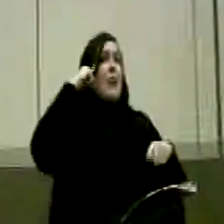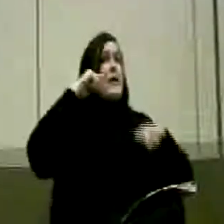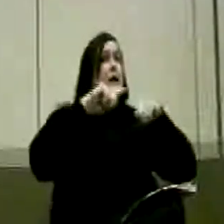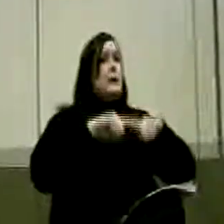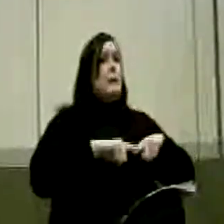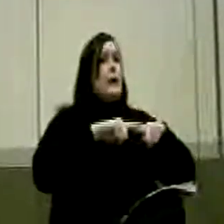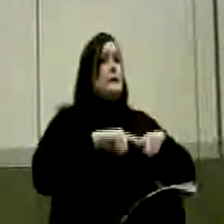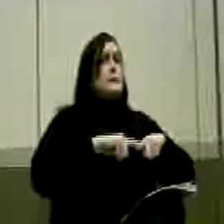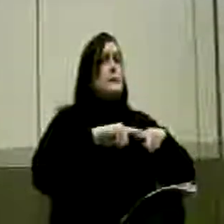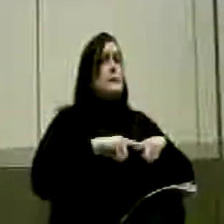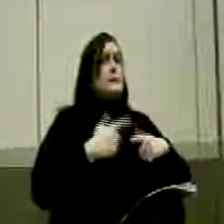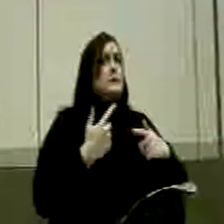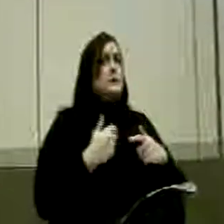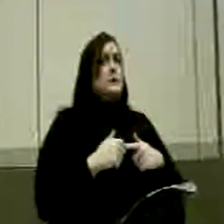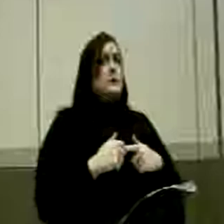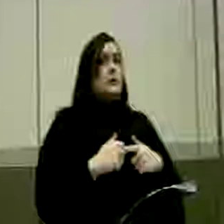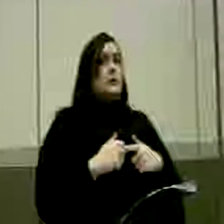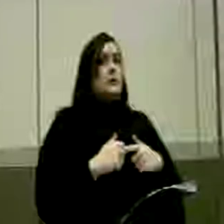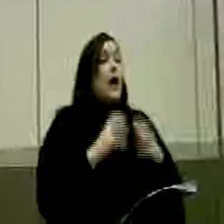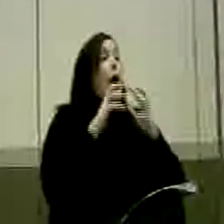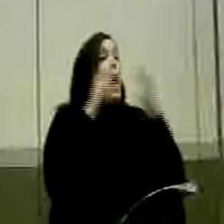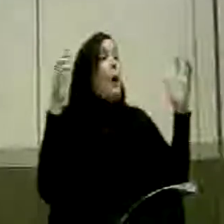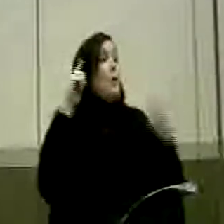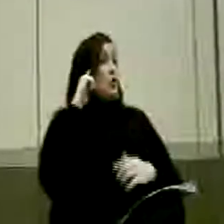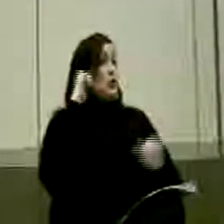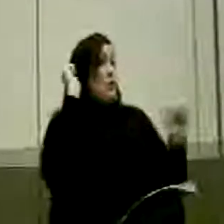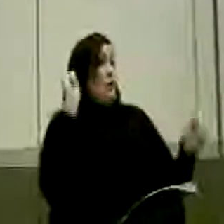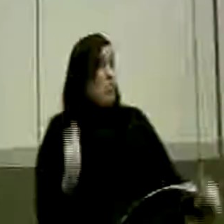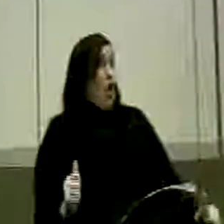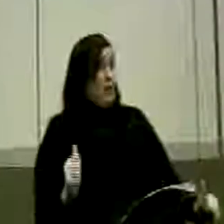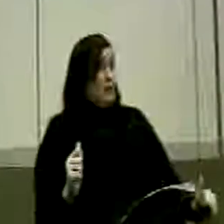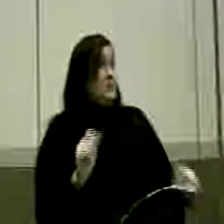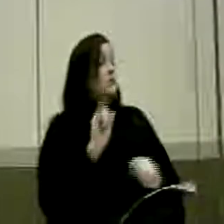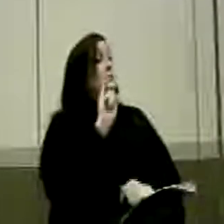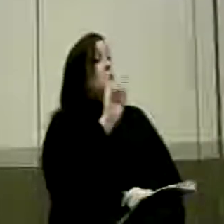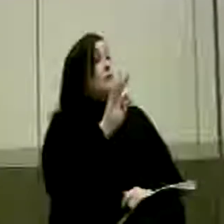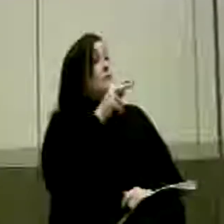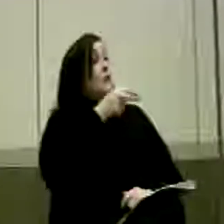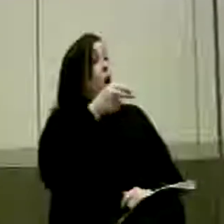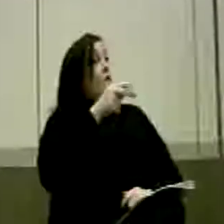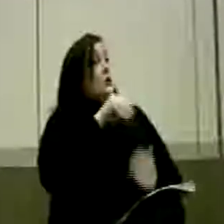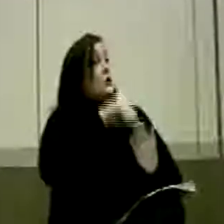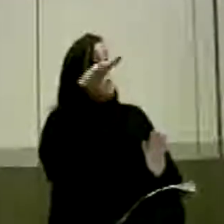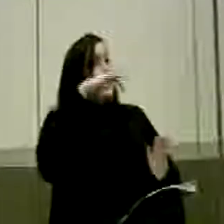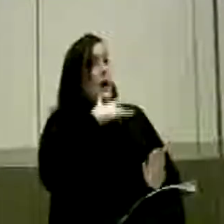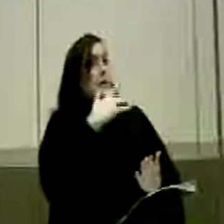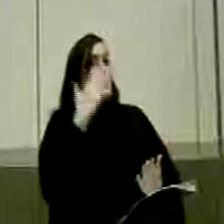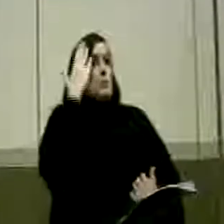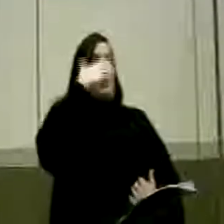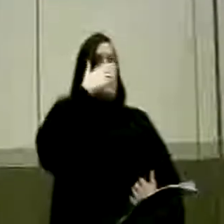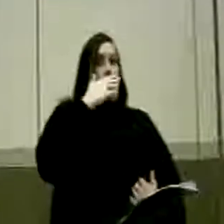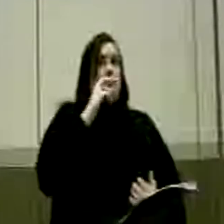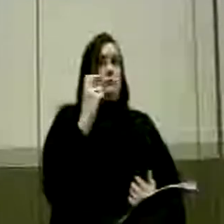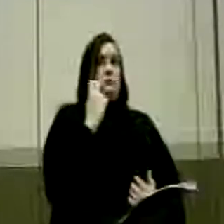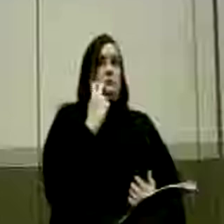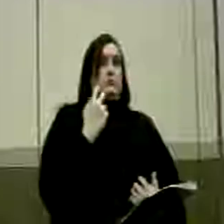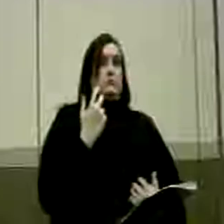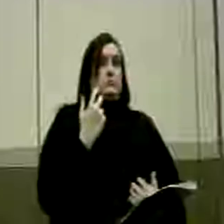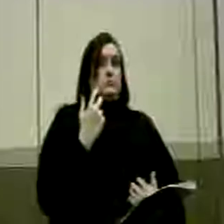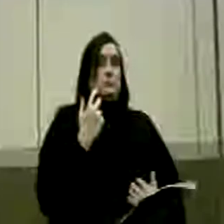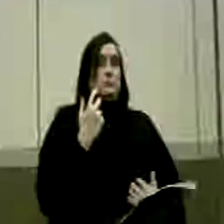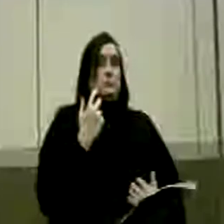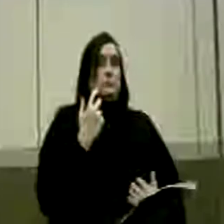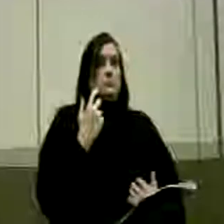on the degree of hearing loss. If it's hard of hearing students, you know, I tend to be up in the front